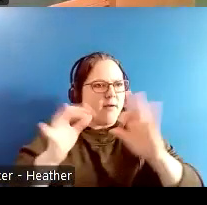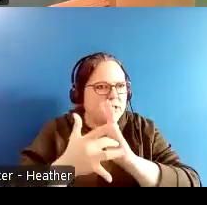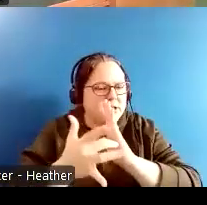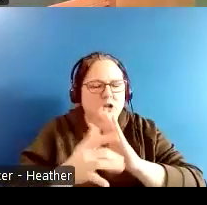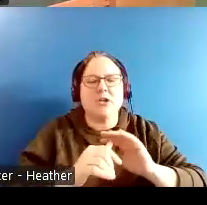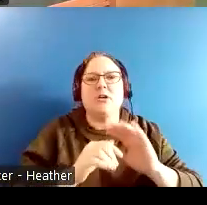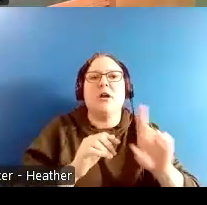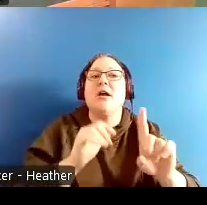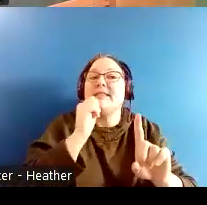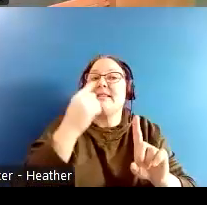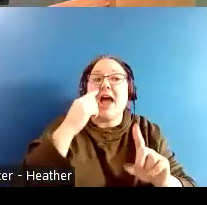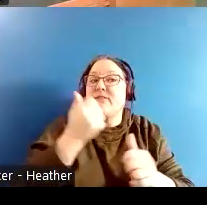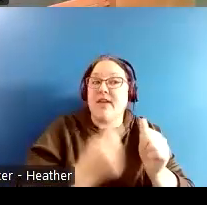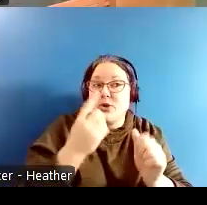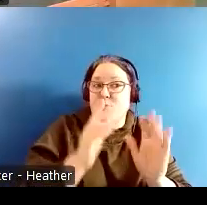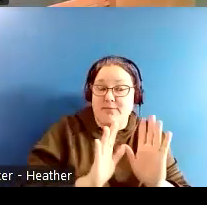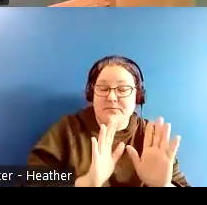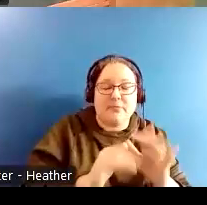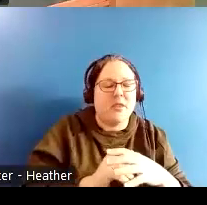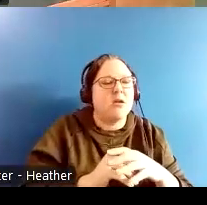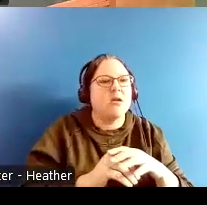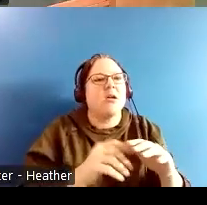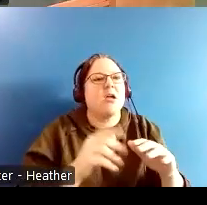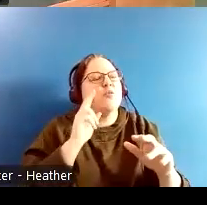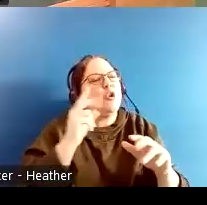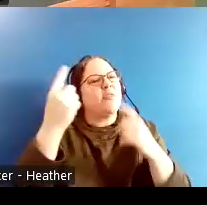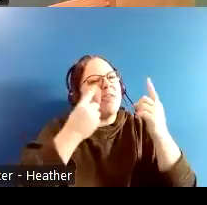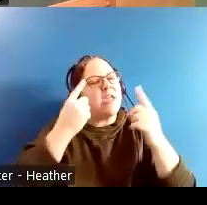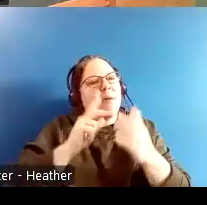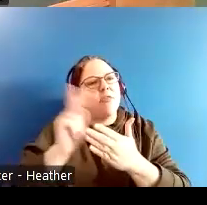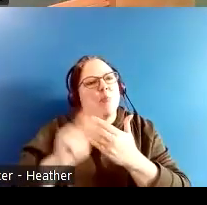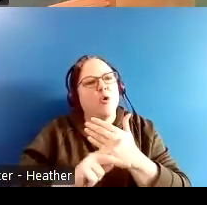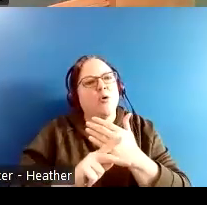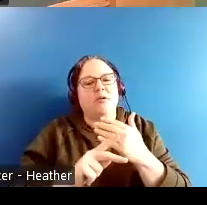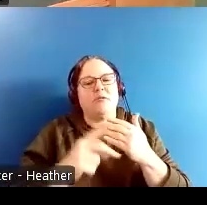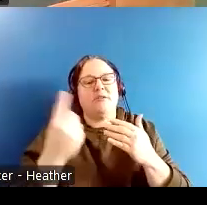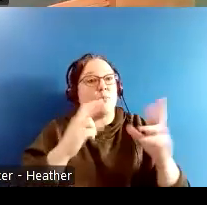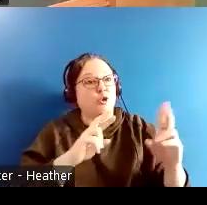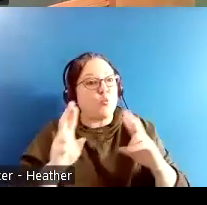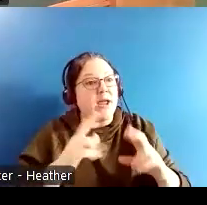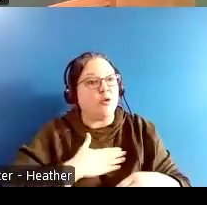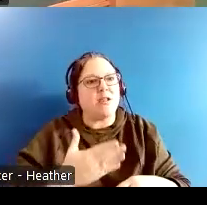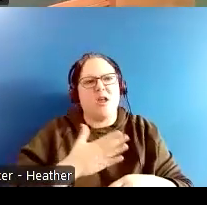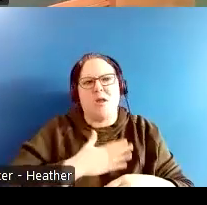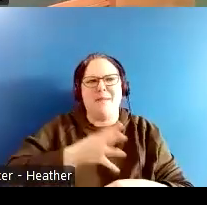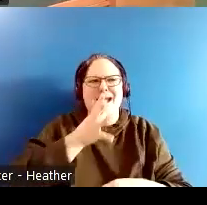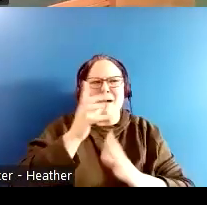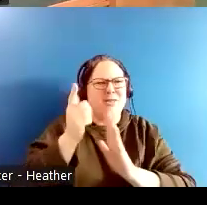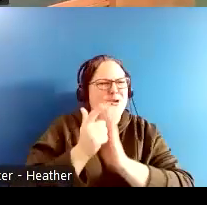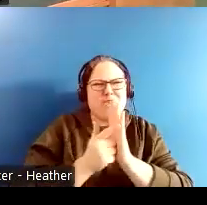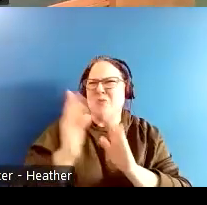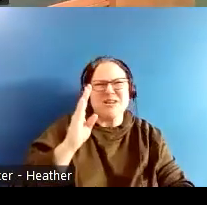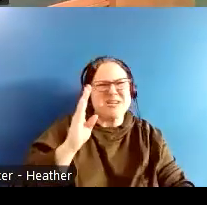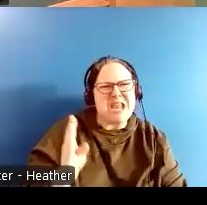they're not for everybody. So like when you look at the programs, like, again, someone has to be ready or willing. Like my mother-in-law would never do this with a